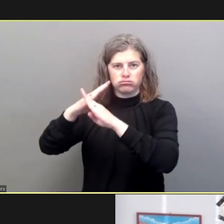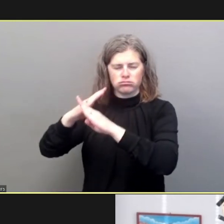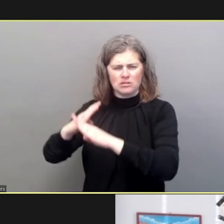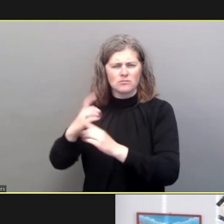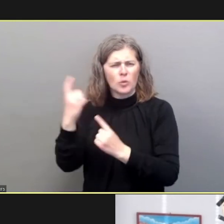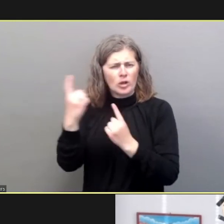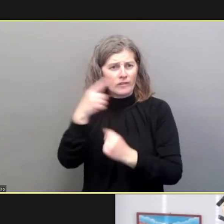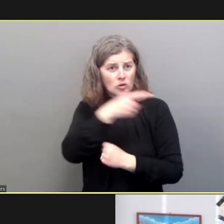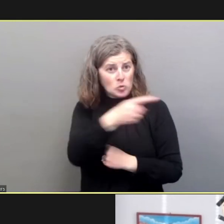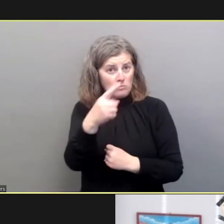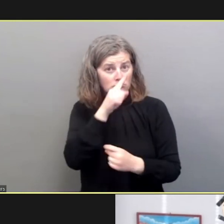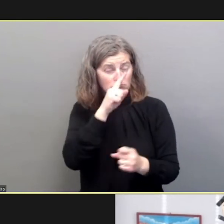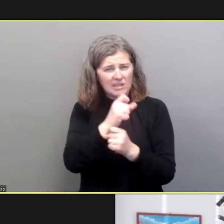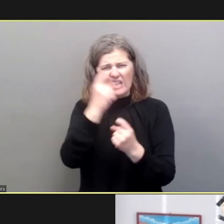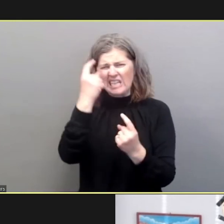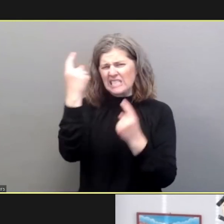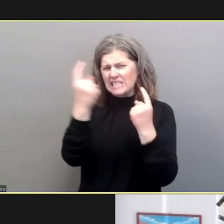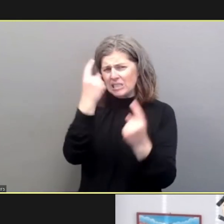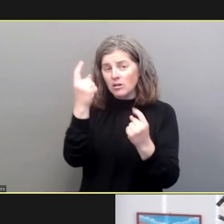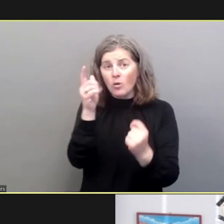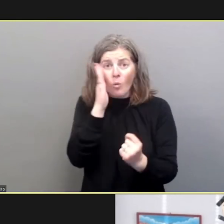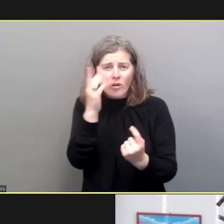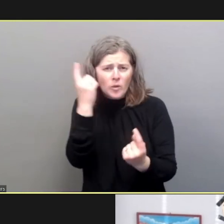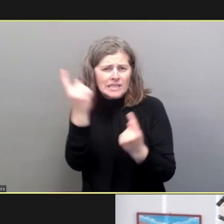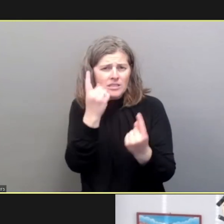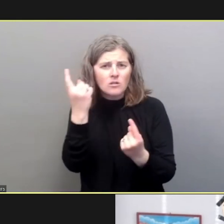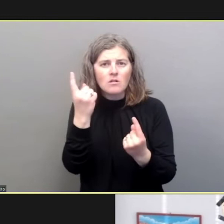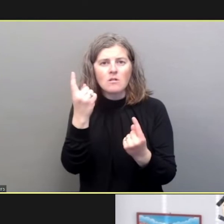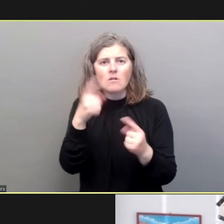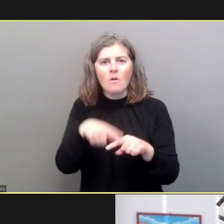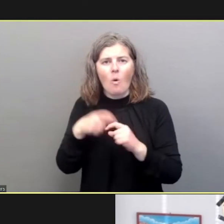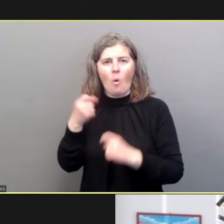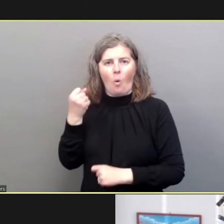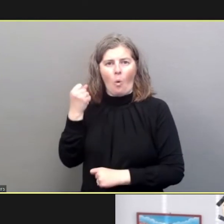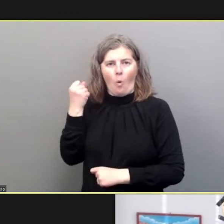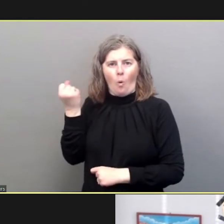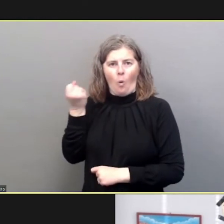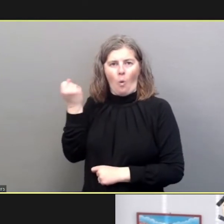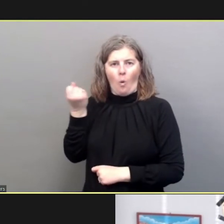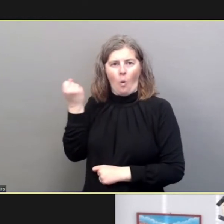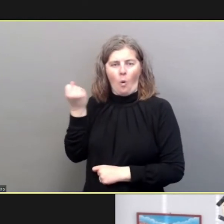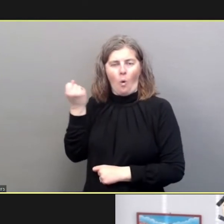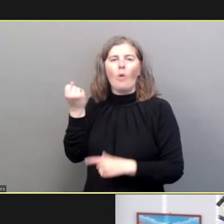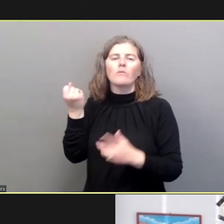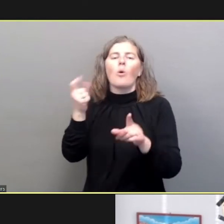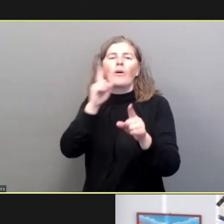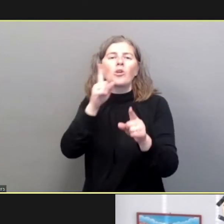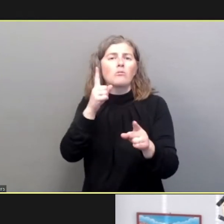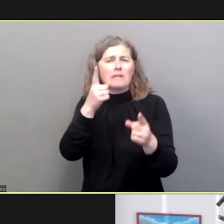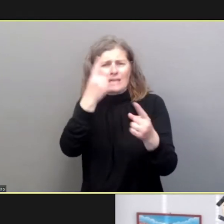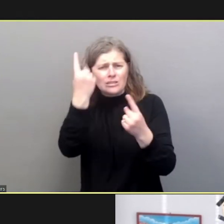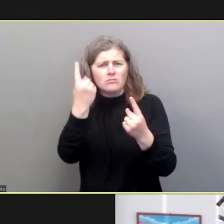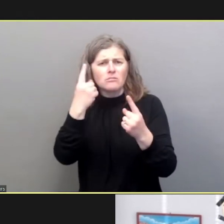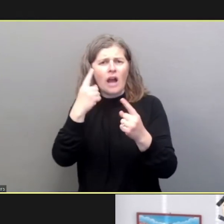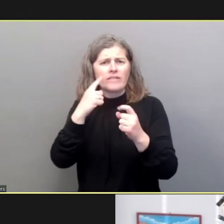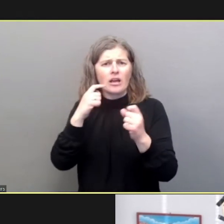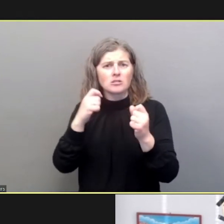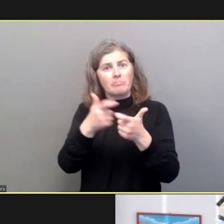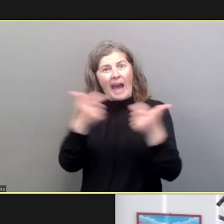guys considered, or are you considering holding some of those like mass vaccination